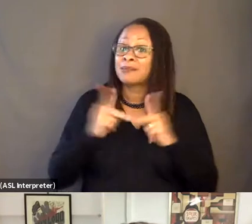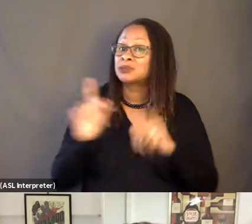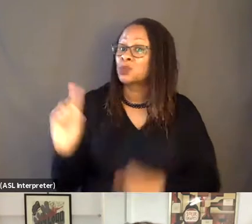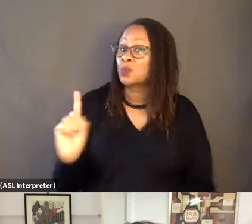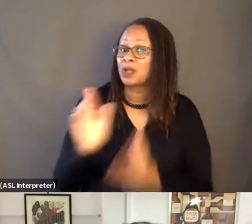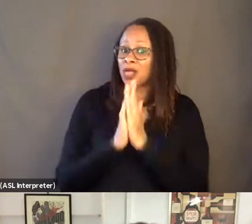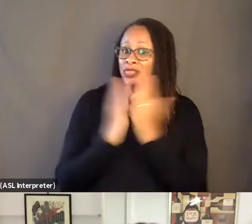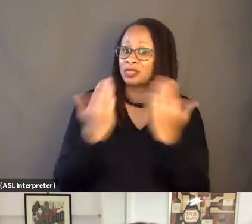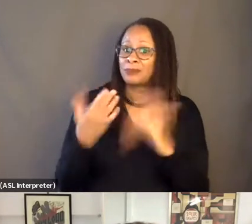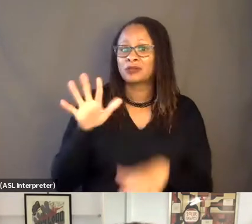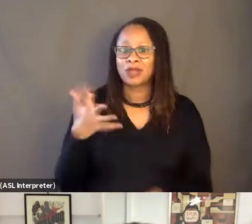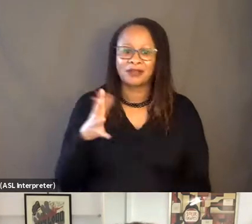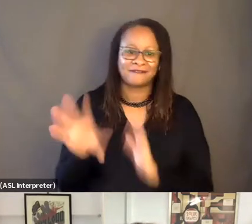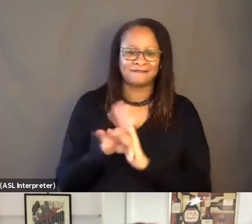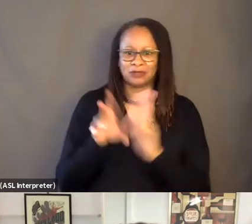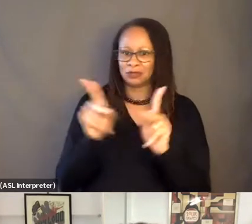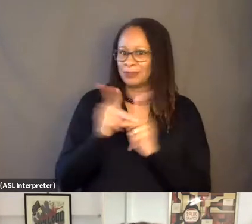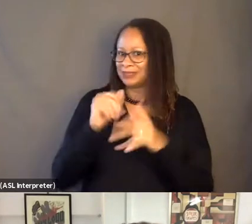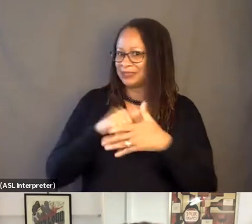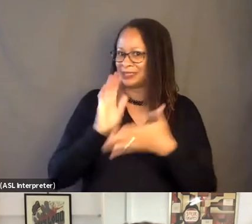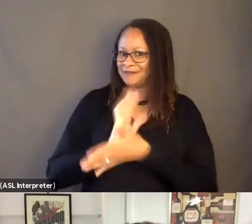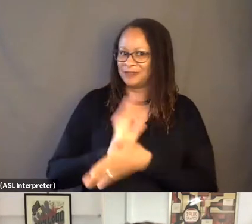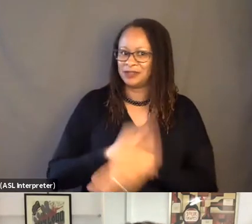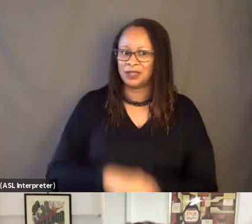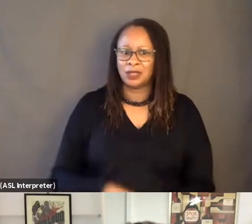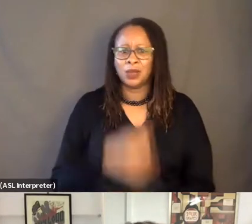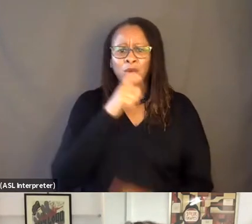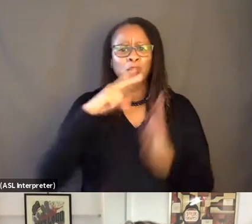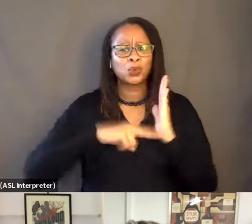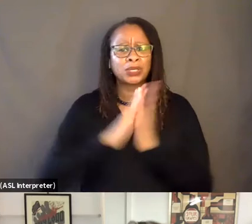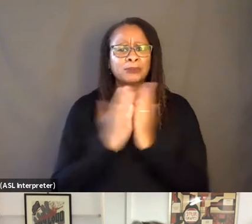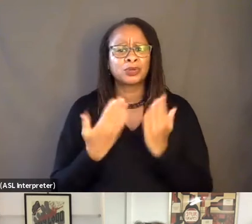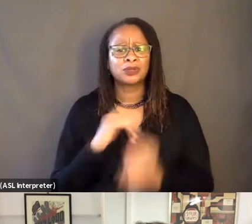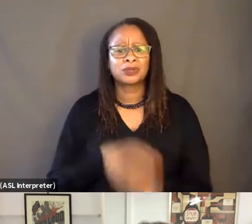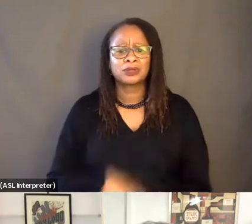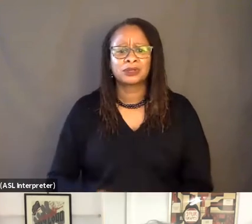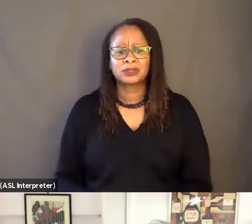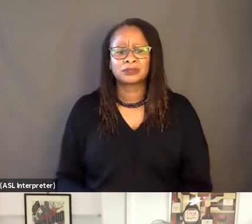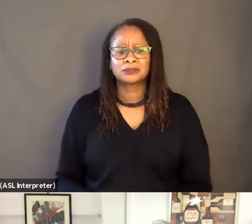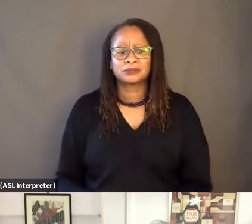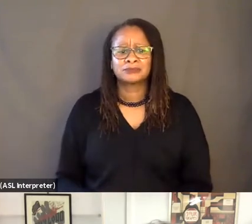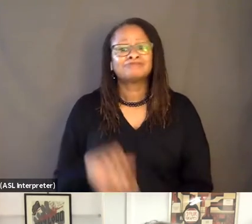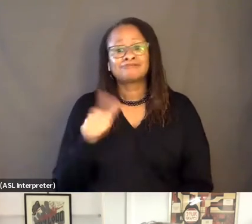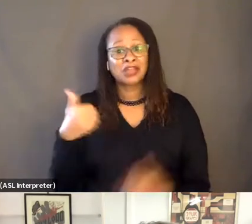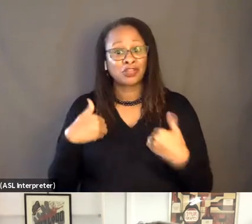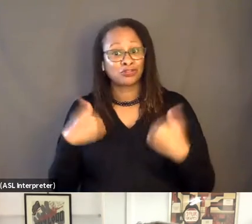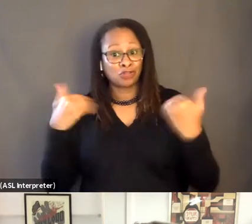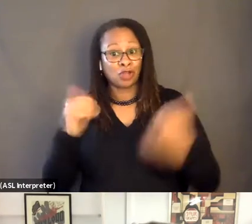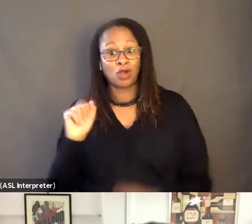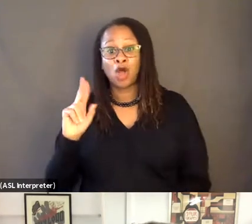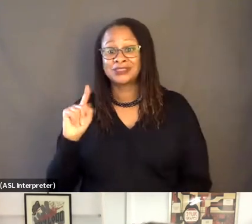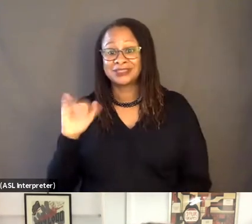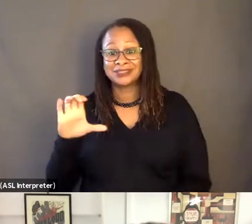book kind of found its place in the film. And who was reading the book? So another young autistic actor,